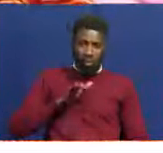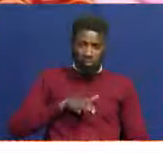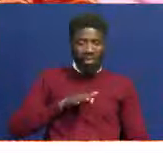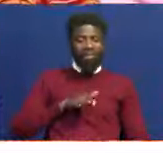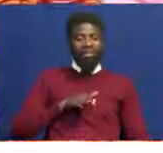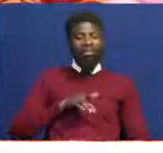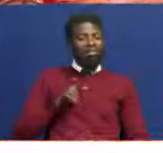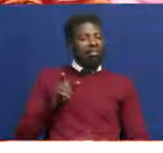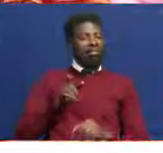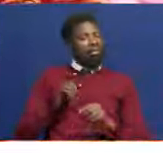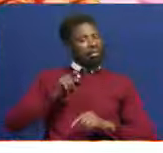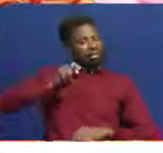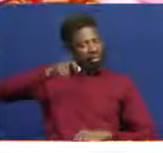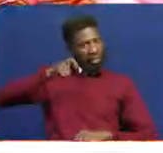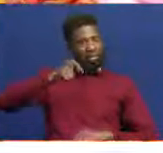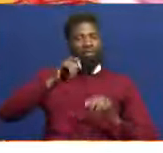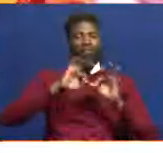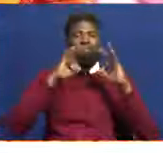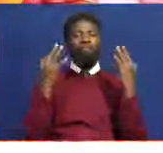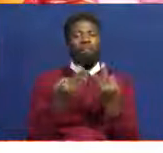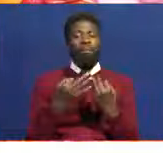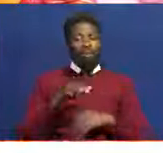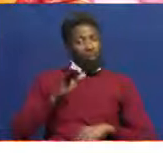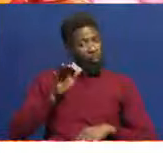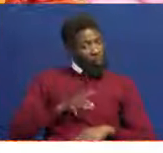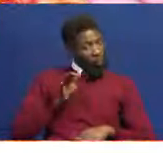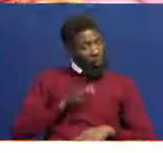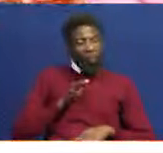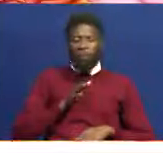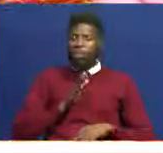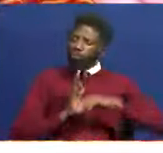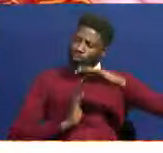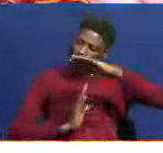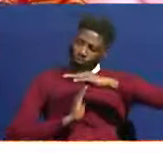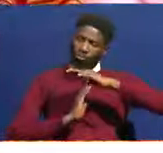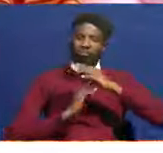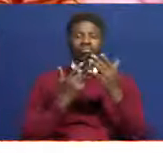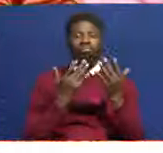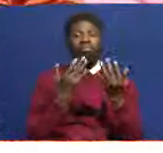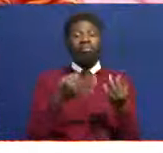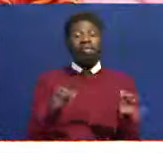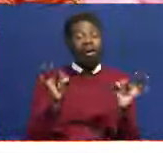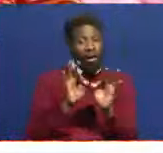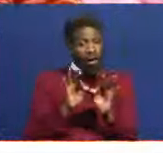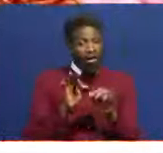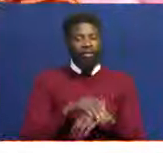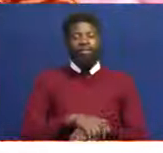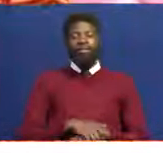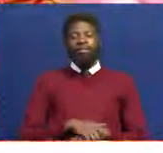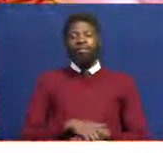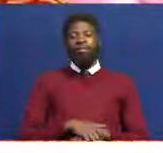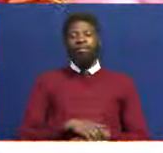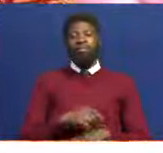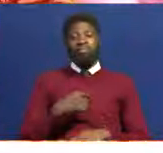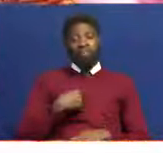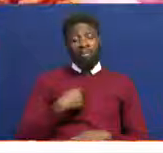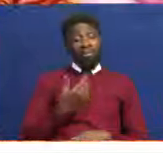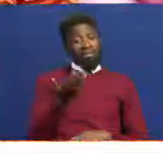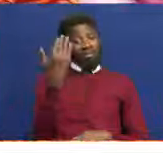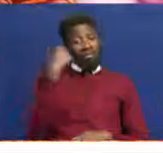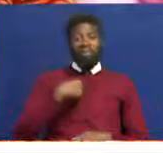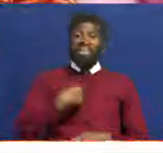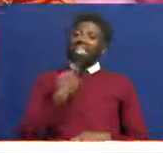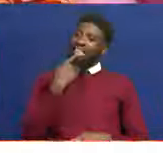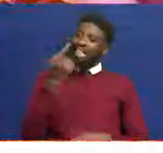sababu mama ndio kila kitu kwanza. Na ile nimesema mara ya kwanza hata